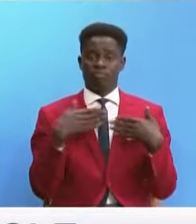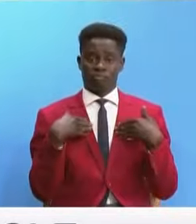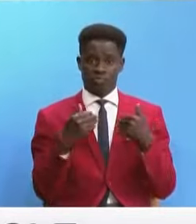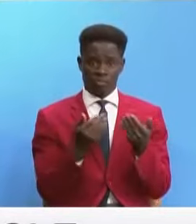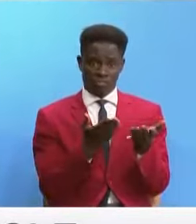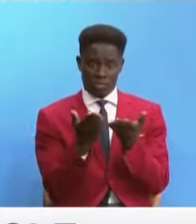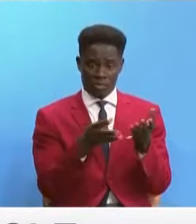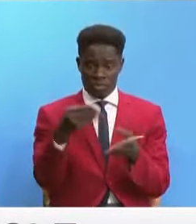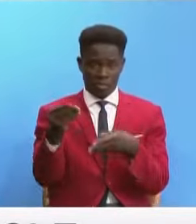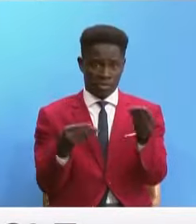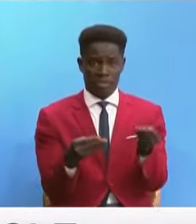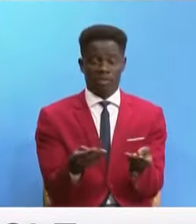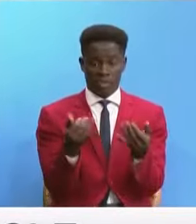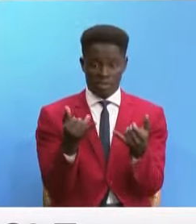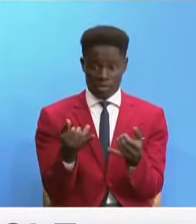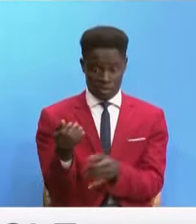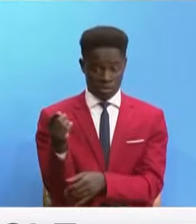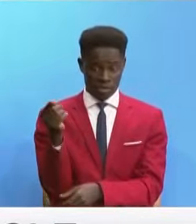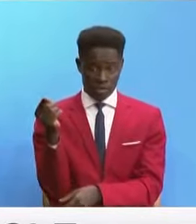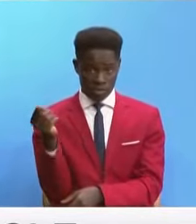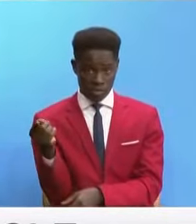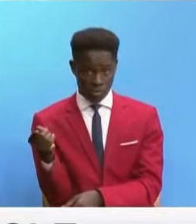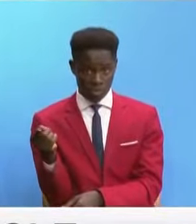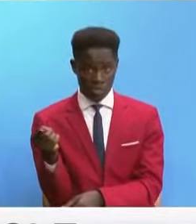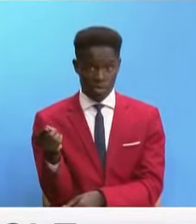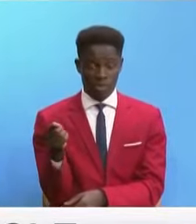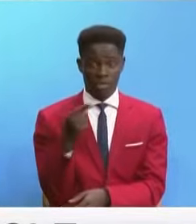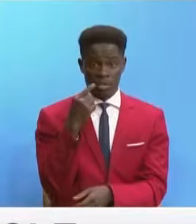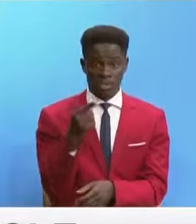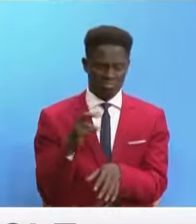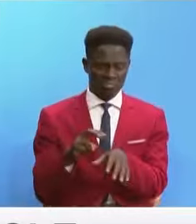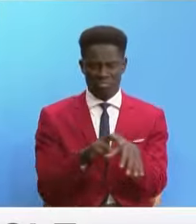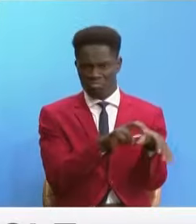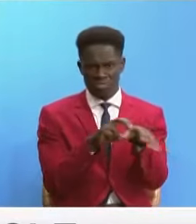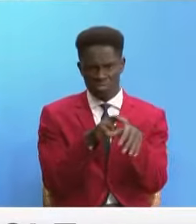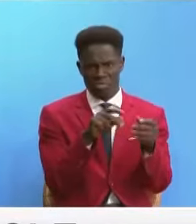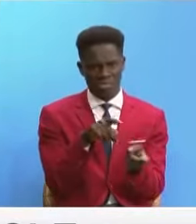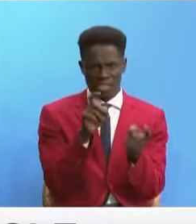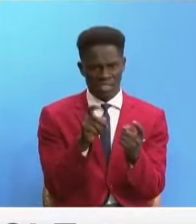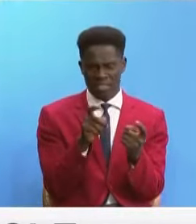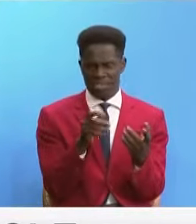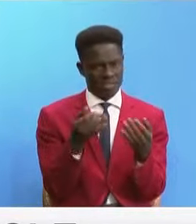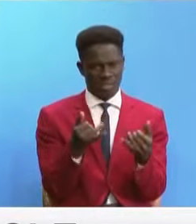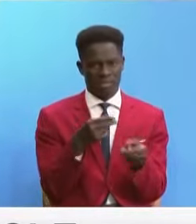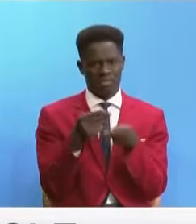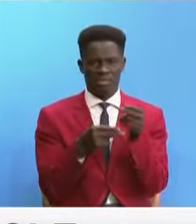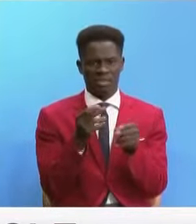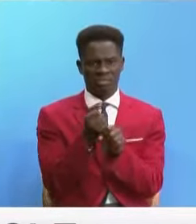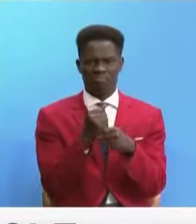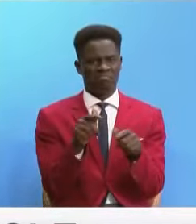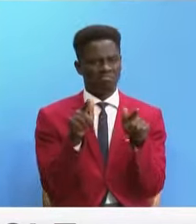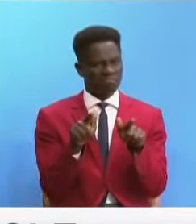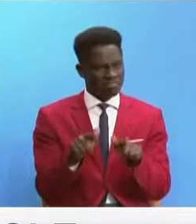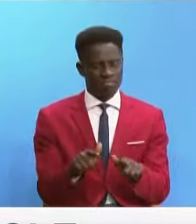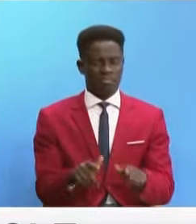Kabompo District Commissioner Herbert Chinyanga, as transport challenges are gradually being resolved in his district. Because we had no